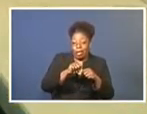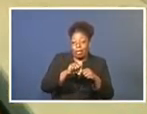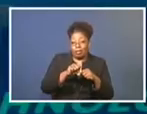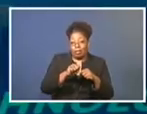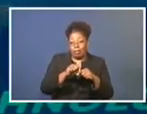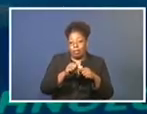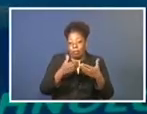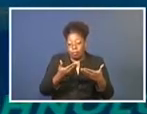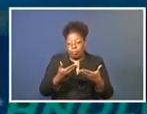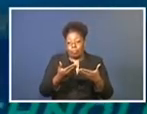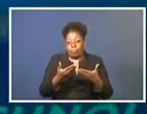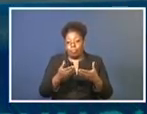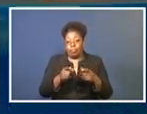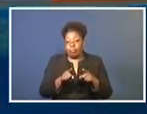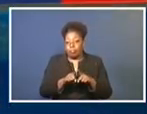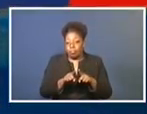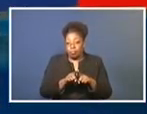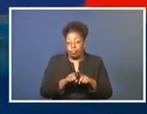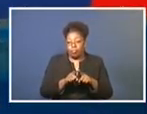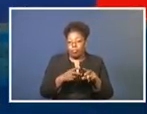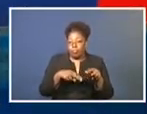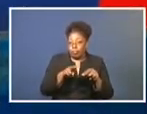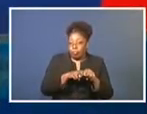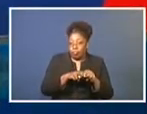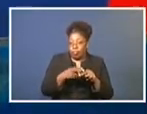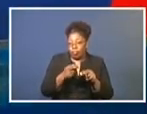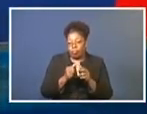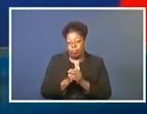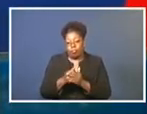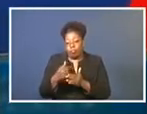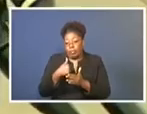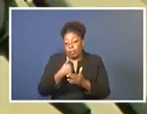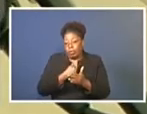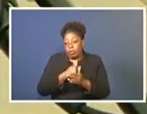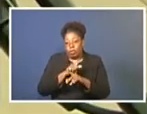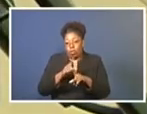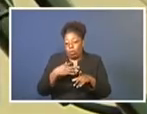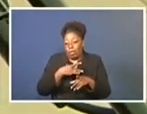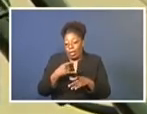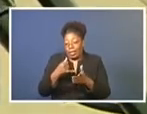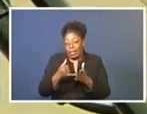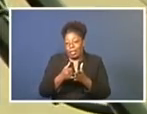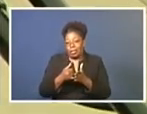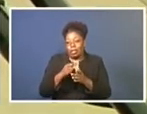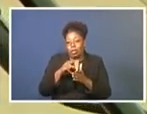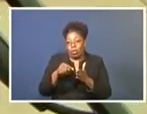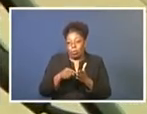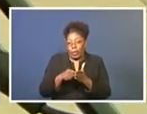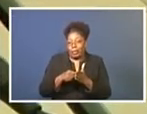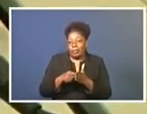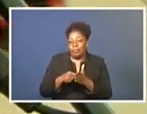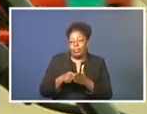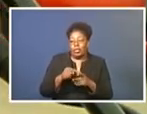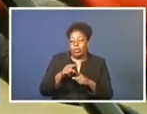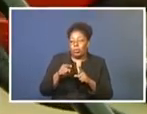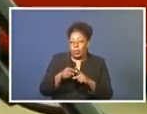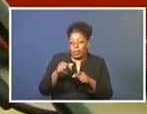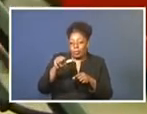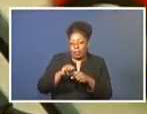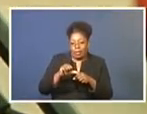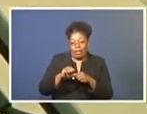retailer will rise. You know, I mean, me personally, I don't like it when the cost of fuel goes up, because that means that I